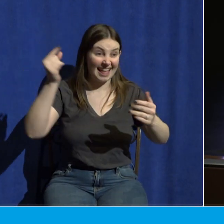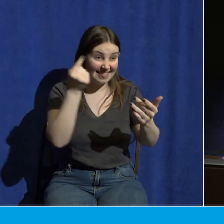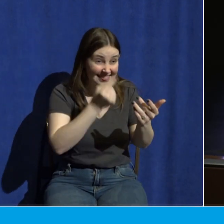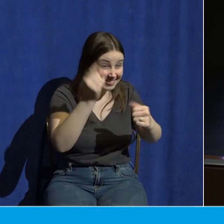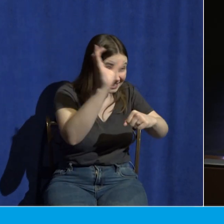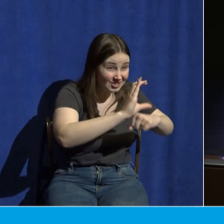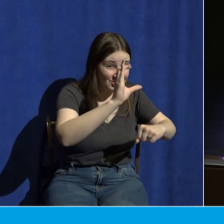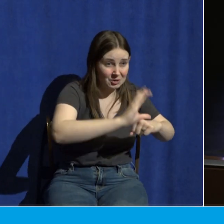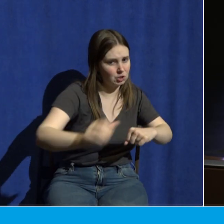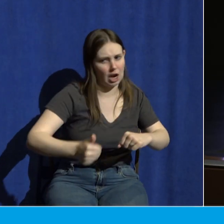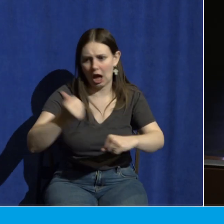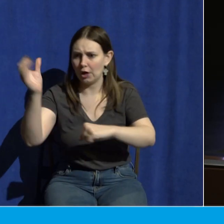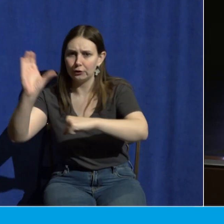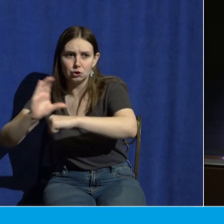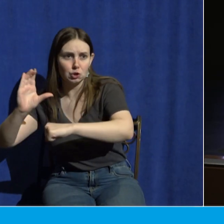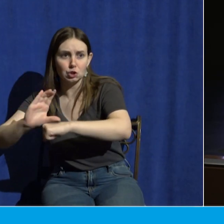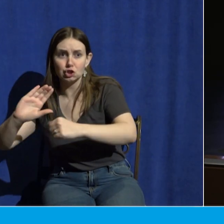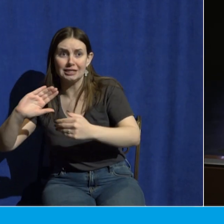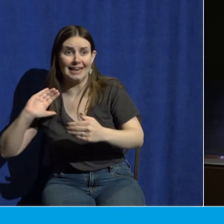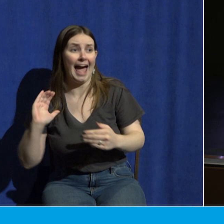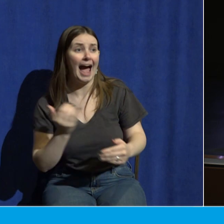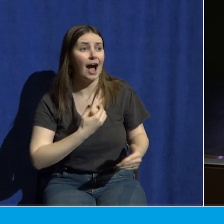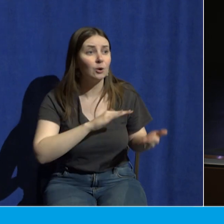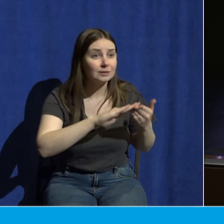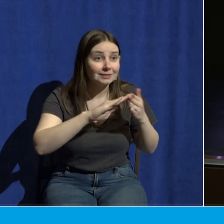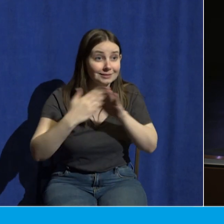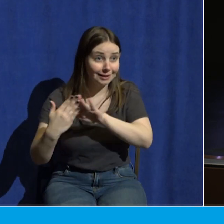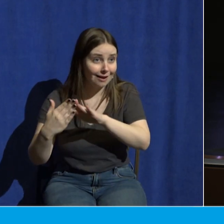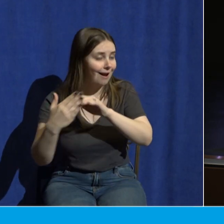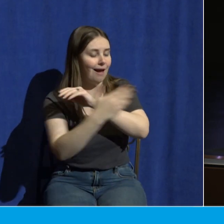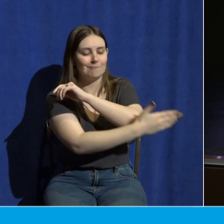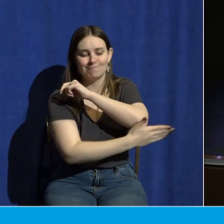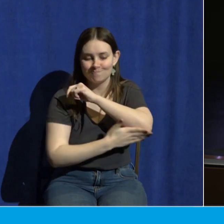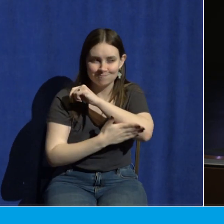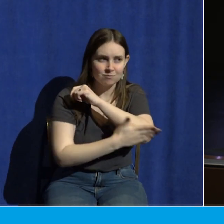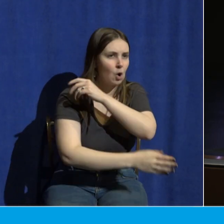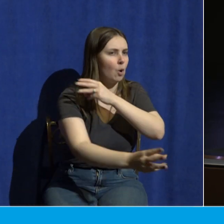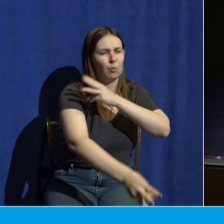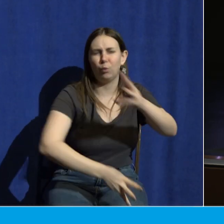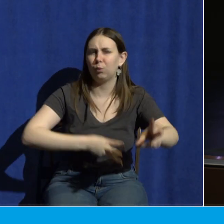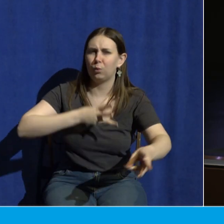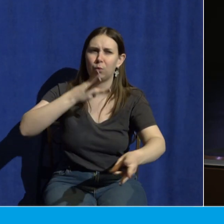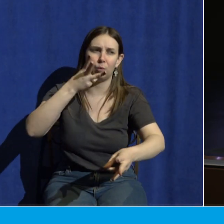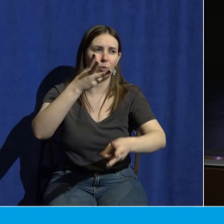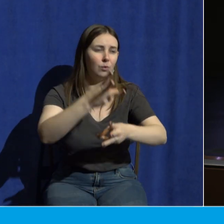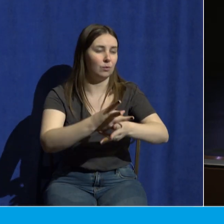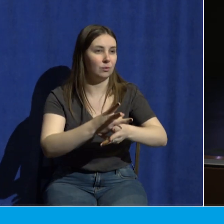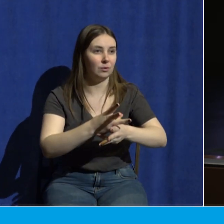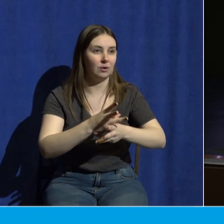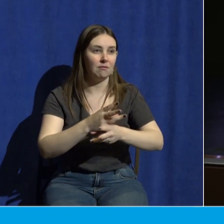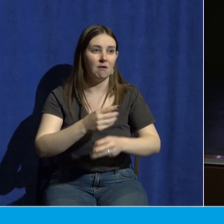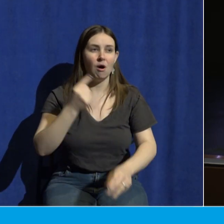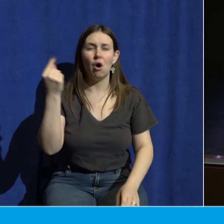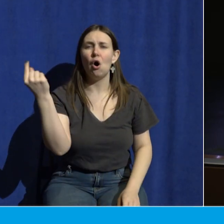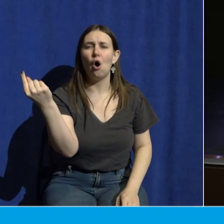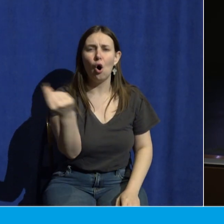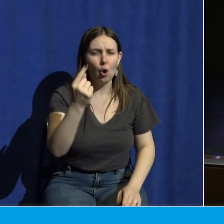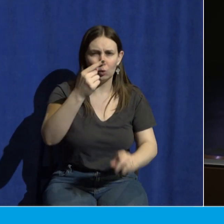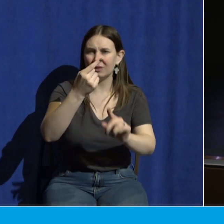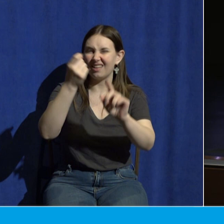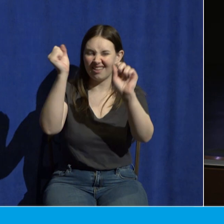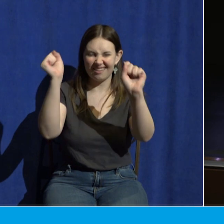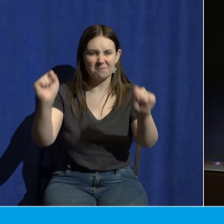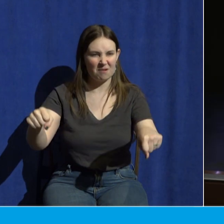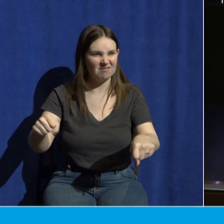in our city, among all the nations this week in astounding ways that can only be explained by your hand. Draw people